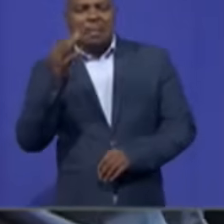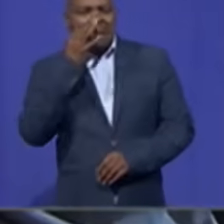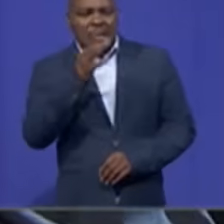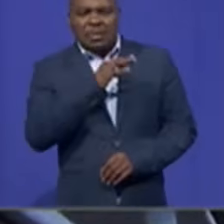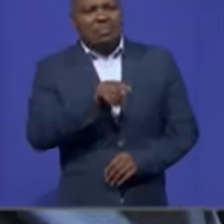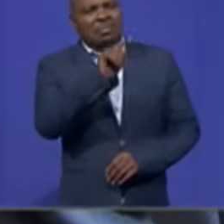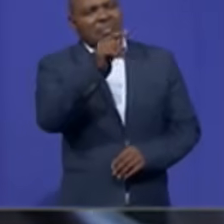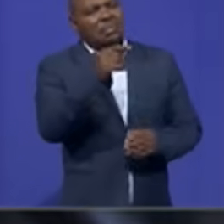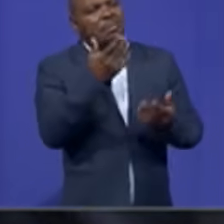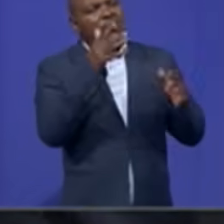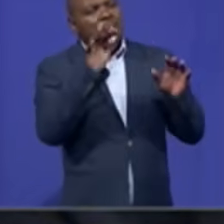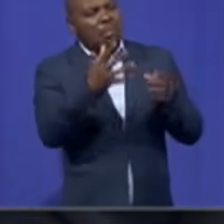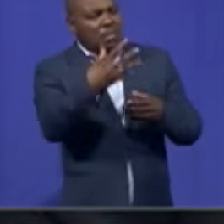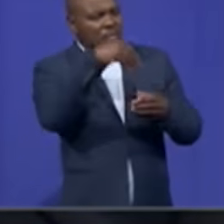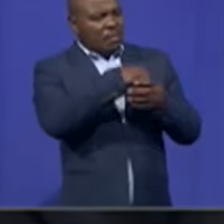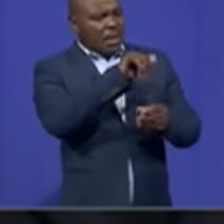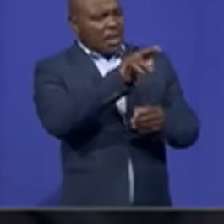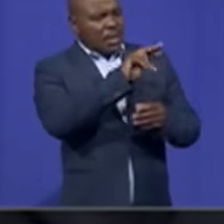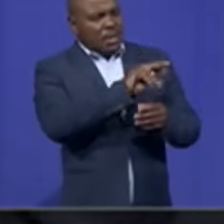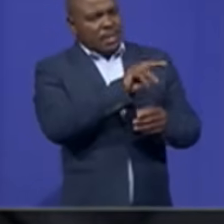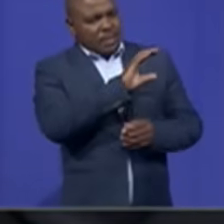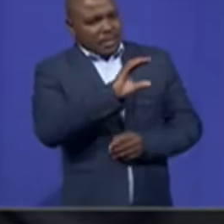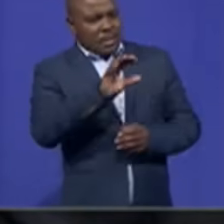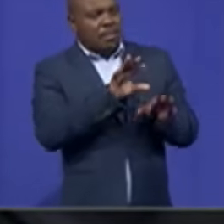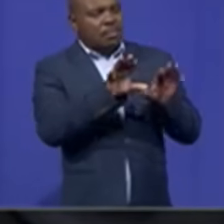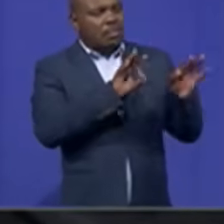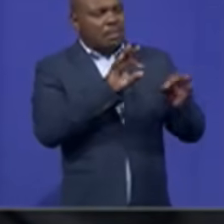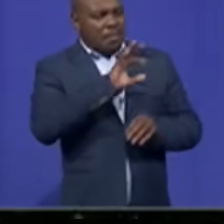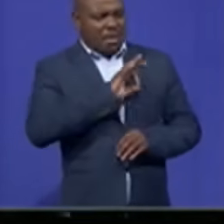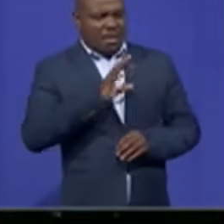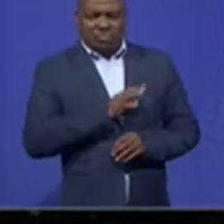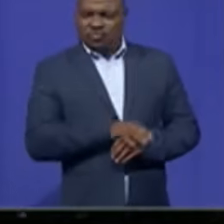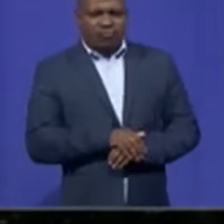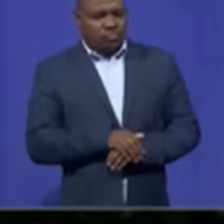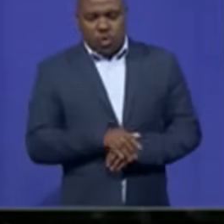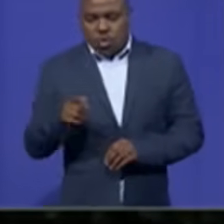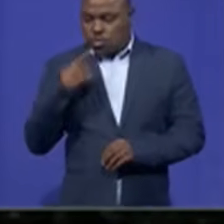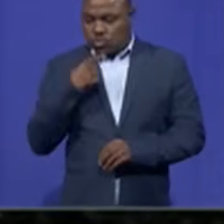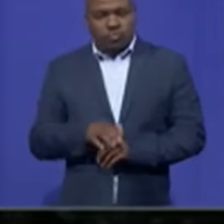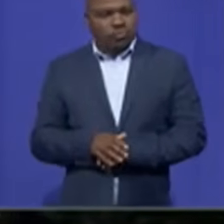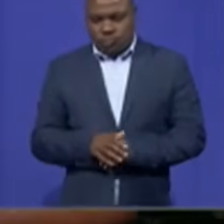le go tsaya karolo ga setšhaba ga ANC le thulaganyo ya go tlhopha bontlhopheng bo bomeiara.